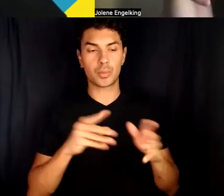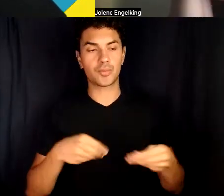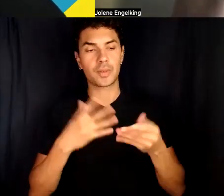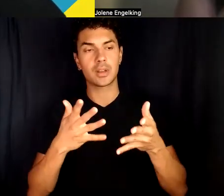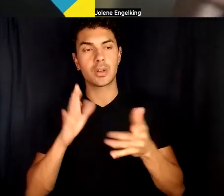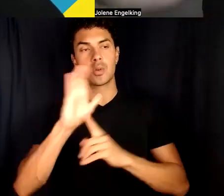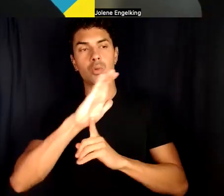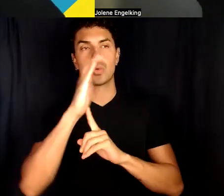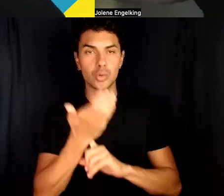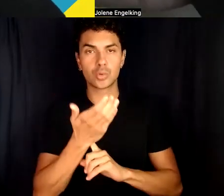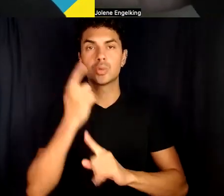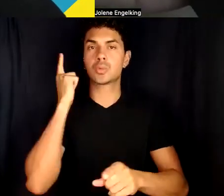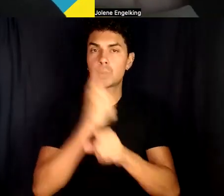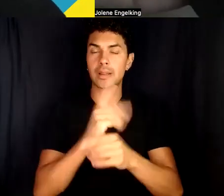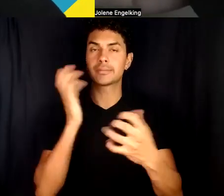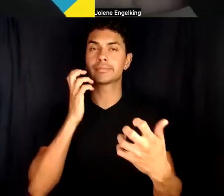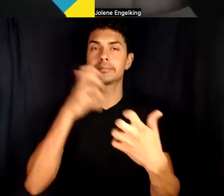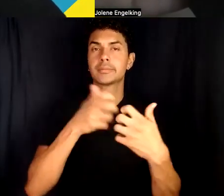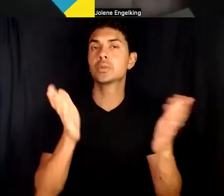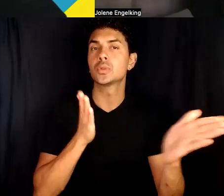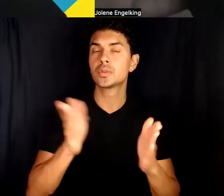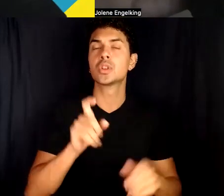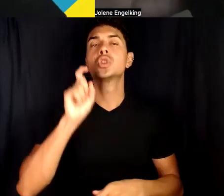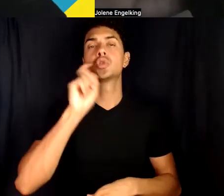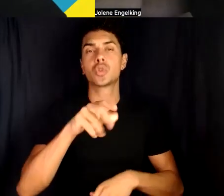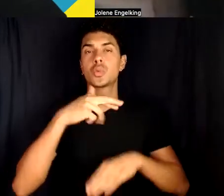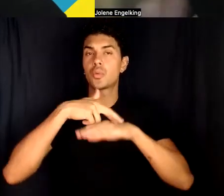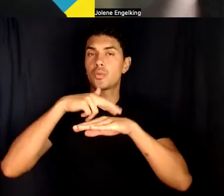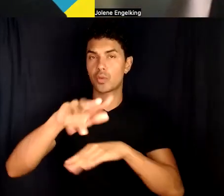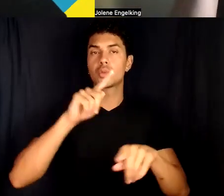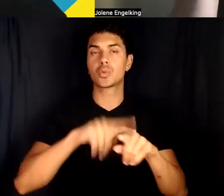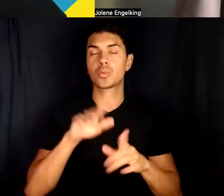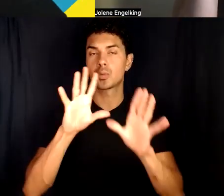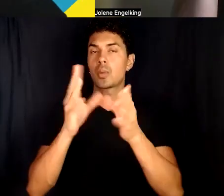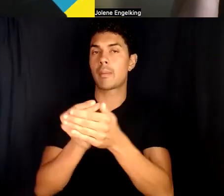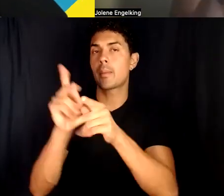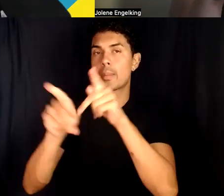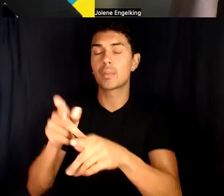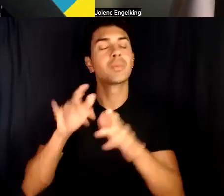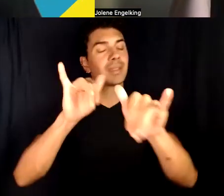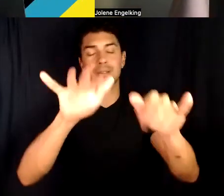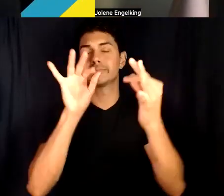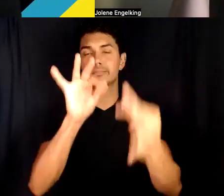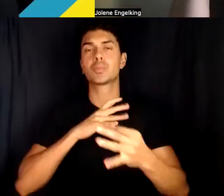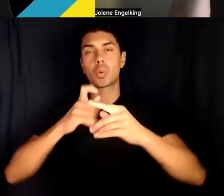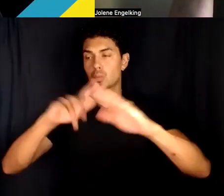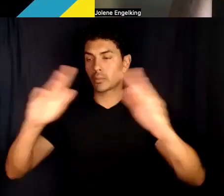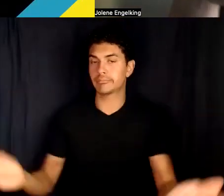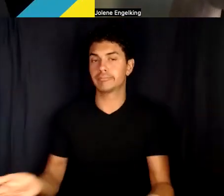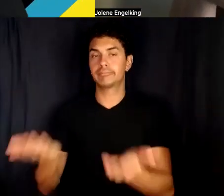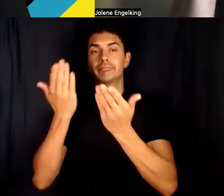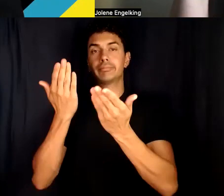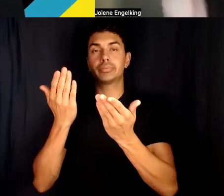competent services, they should be referring back, right, to tribal folk, right? Which is great. We want to be uplifting. We want to be providing